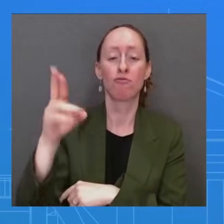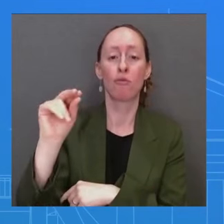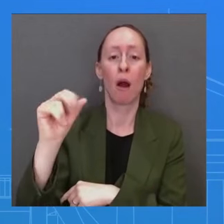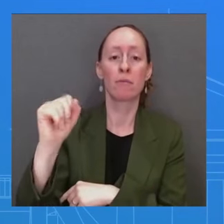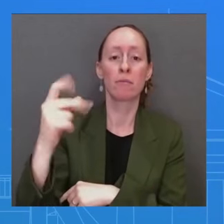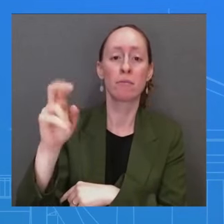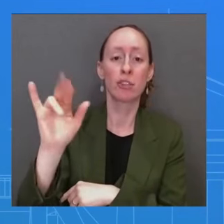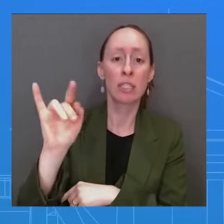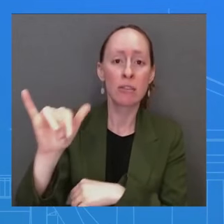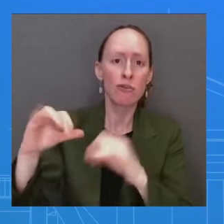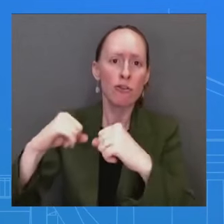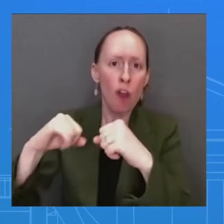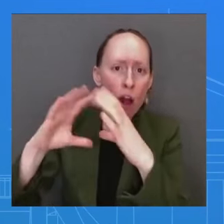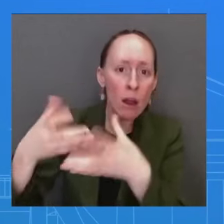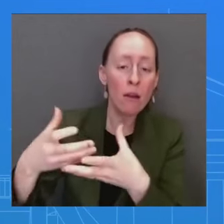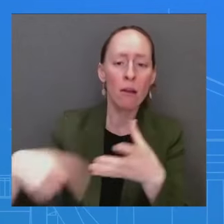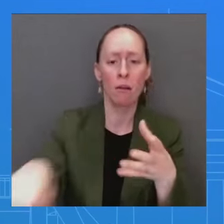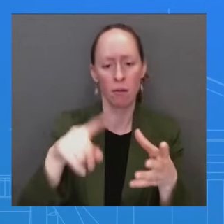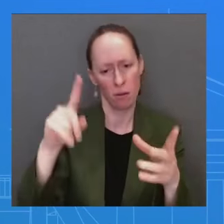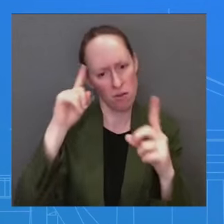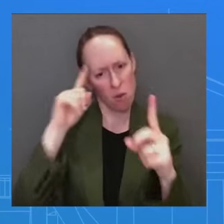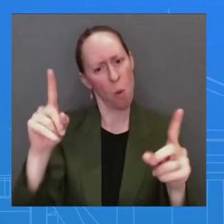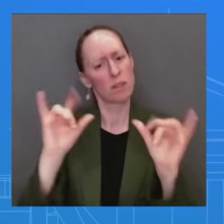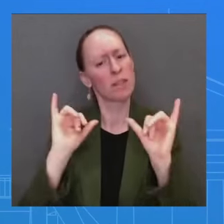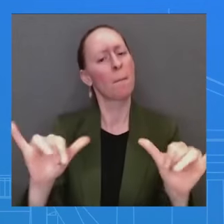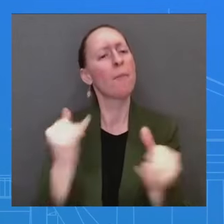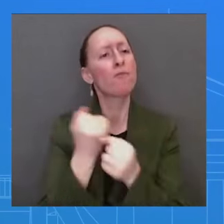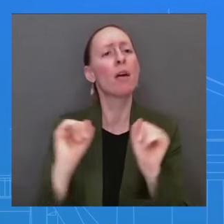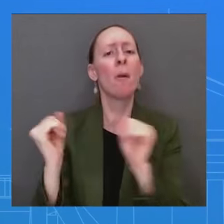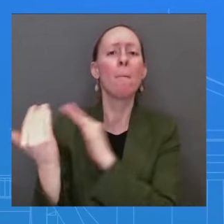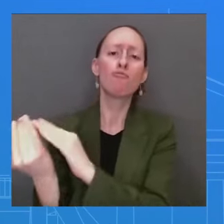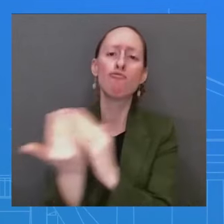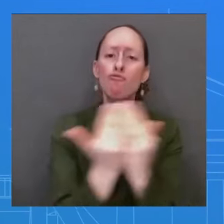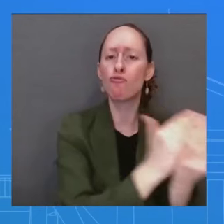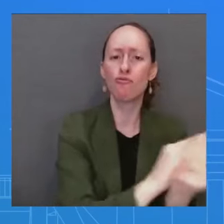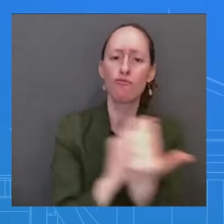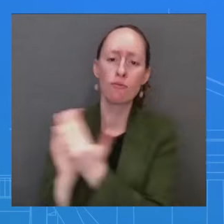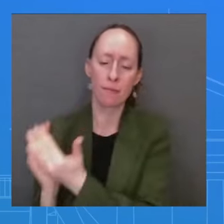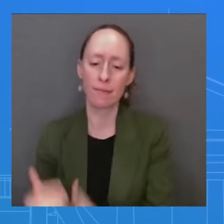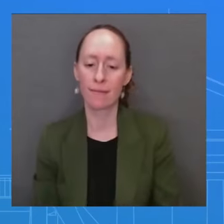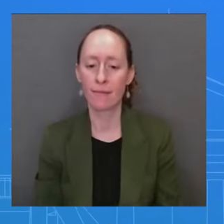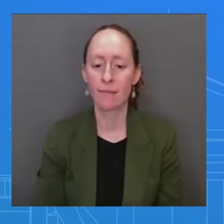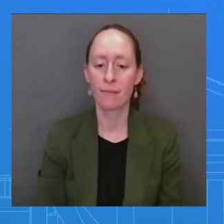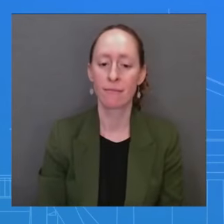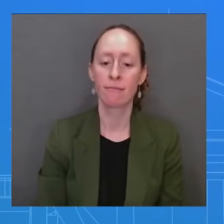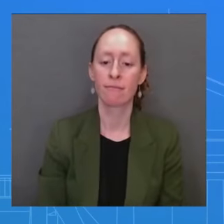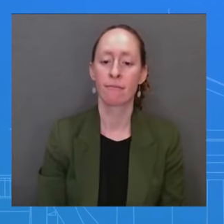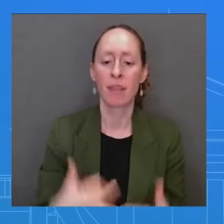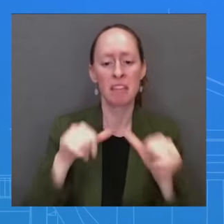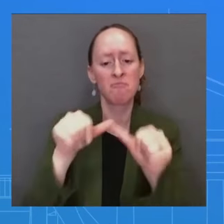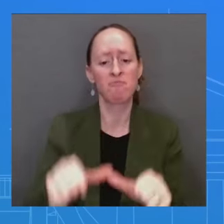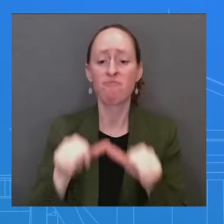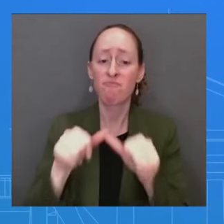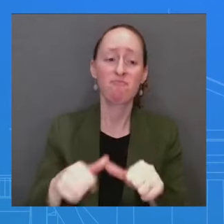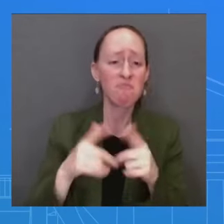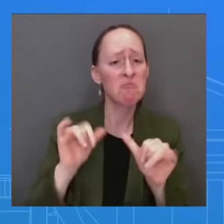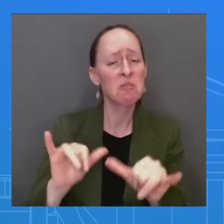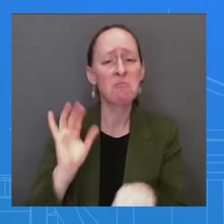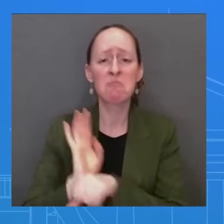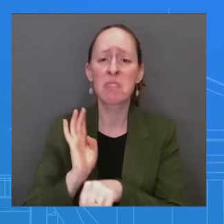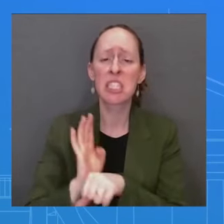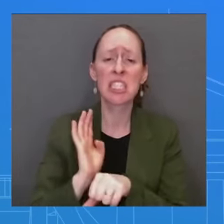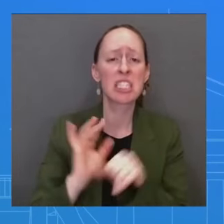navigation to protect the maritime economy and bolster regional security in the Red Sea. So we're taking this very seriously. We're keeping an eye on this. As you